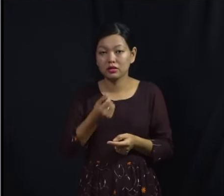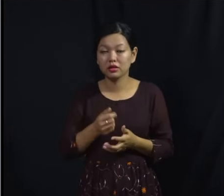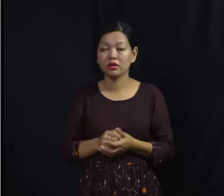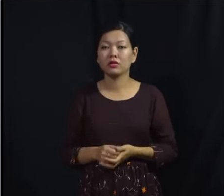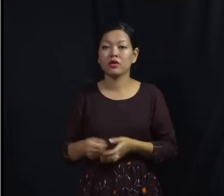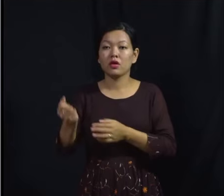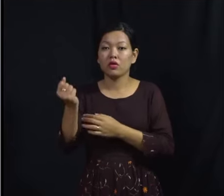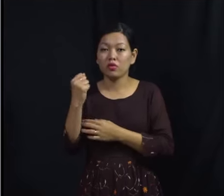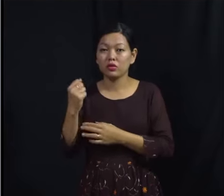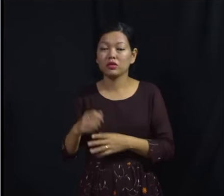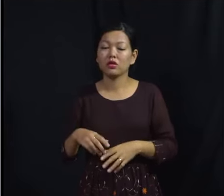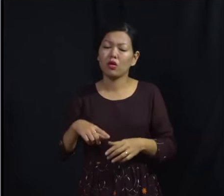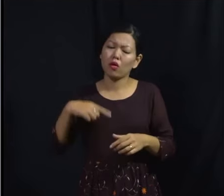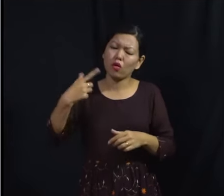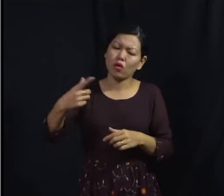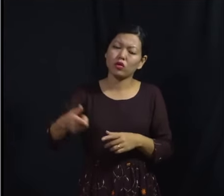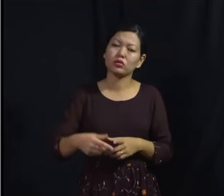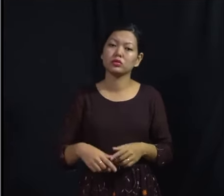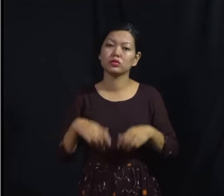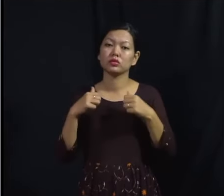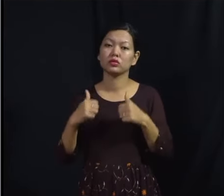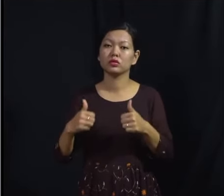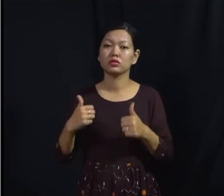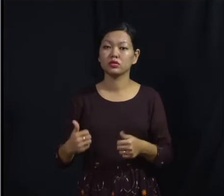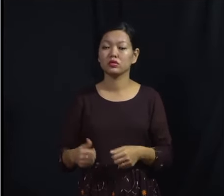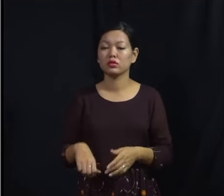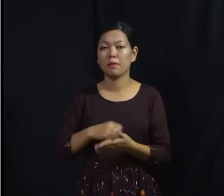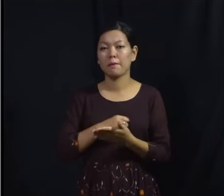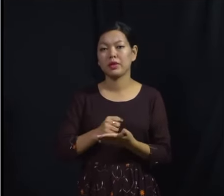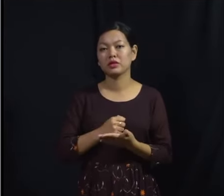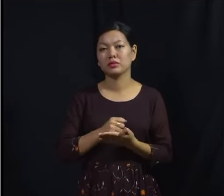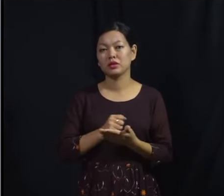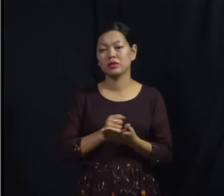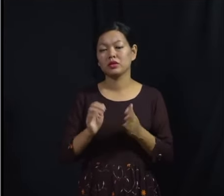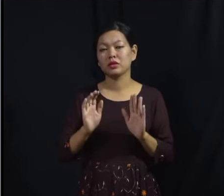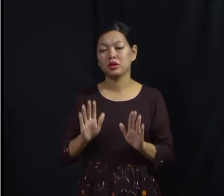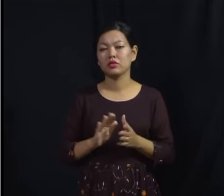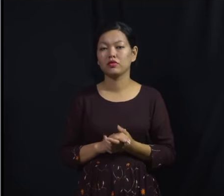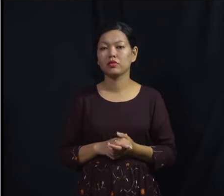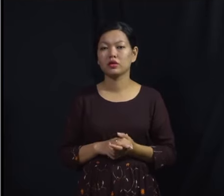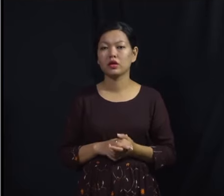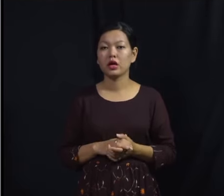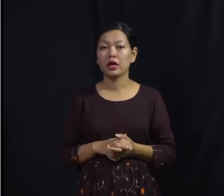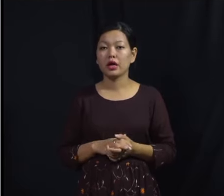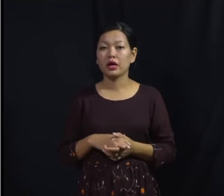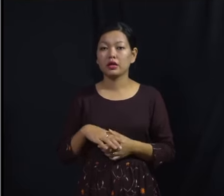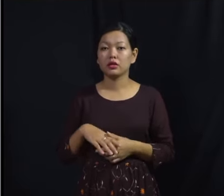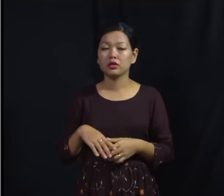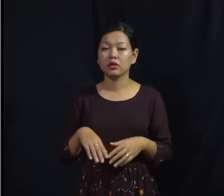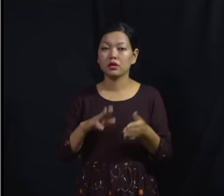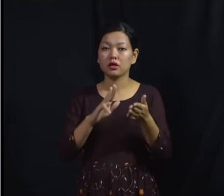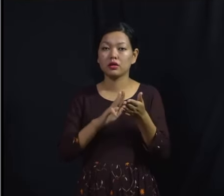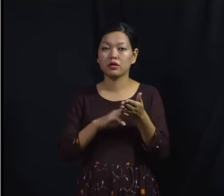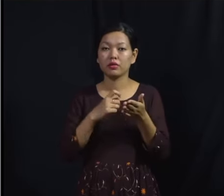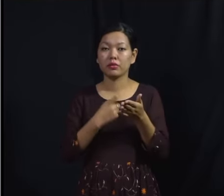about being educated and to be independent. And she did that by listening to the advice of the elders, such as Mrs. Andrew and